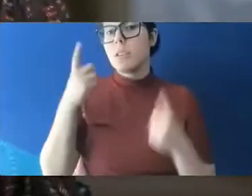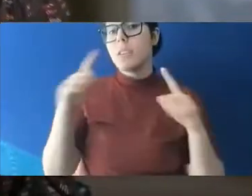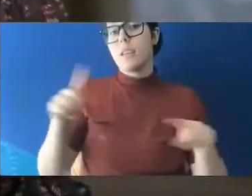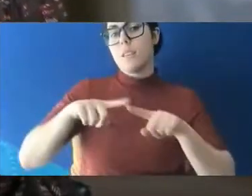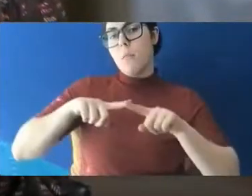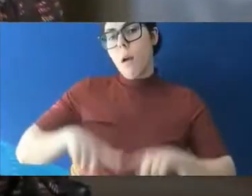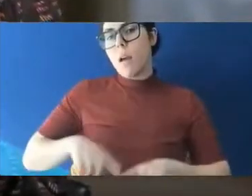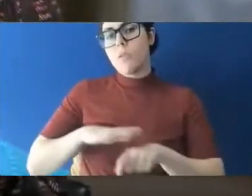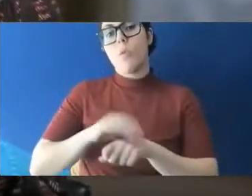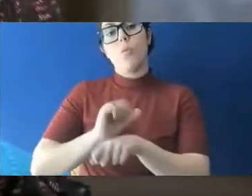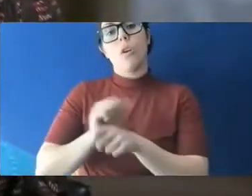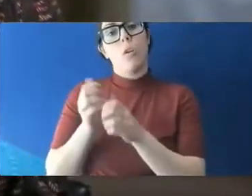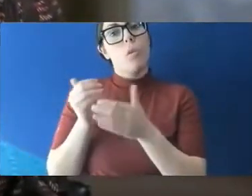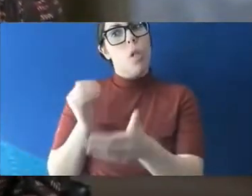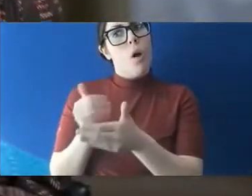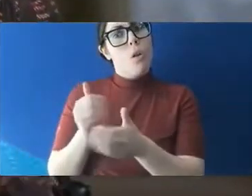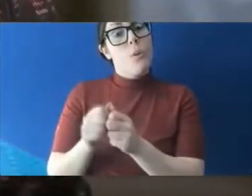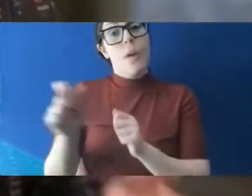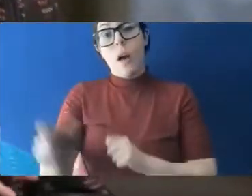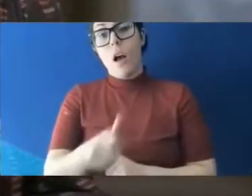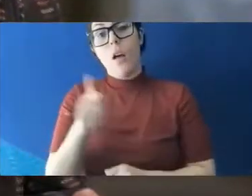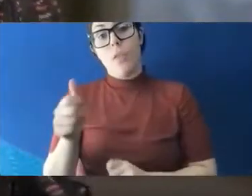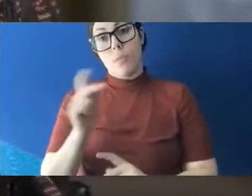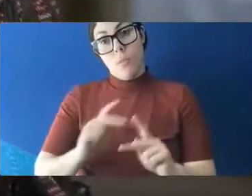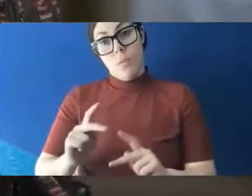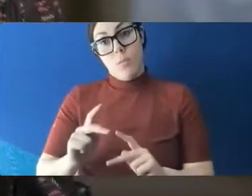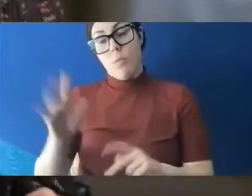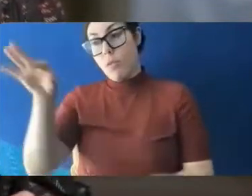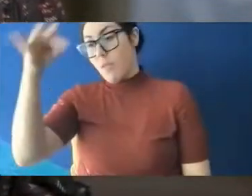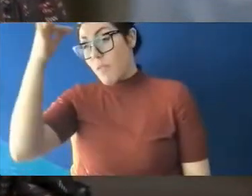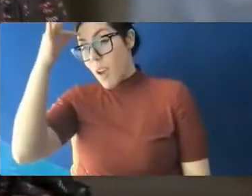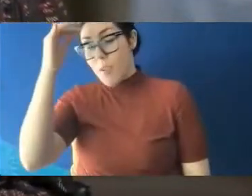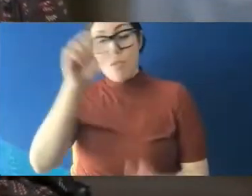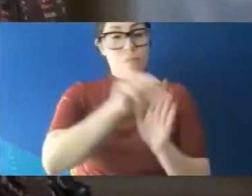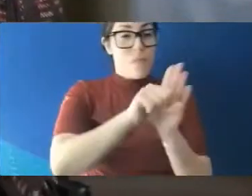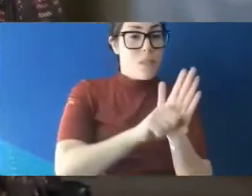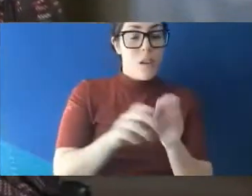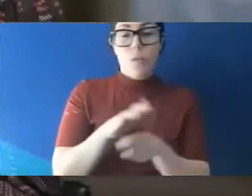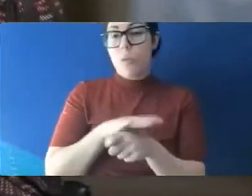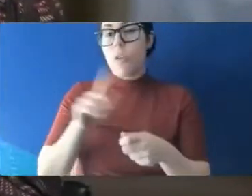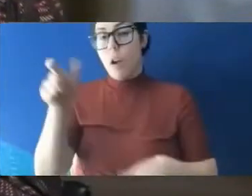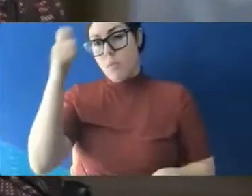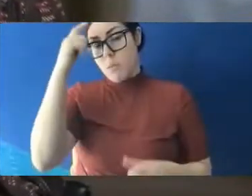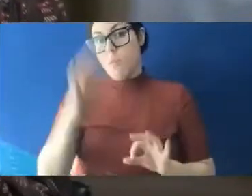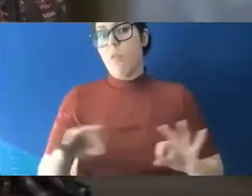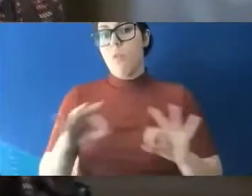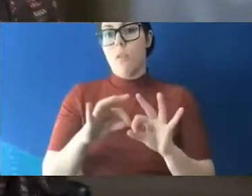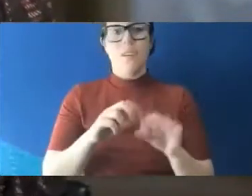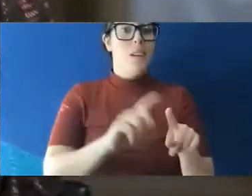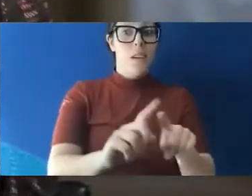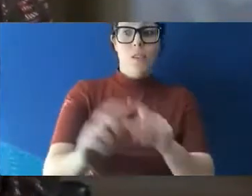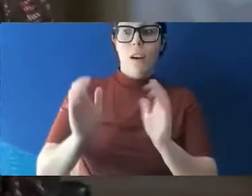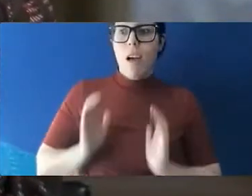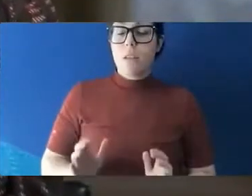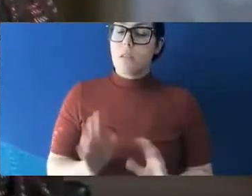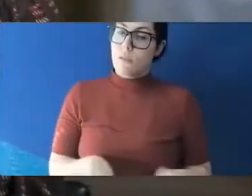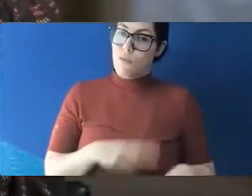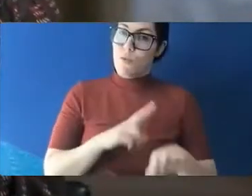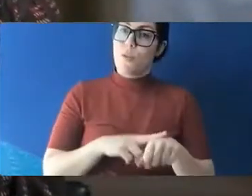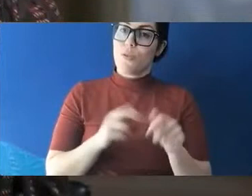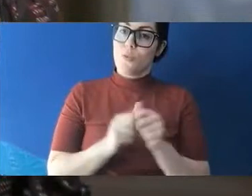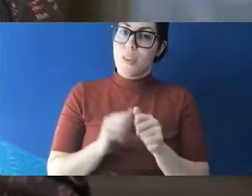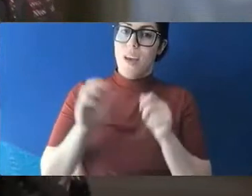on working very closely with others, with federal, state, and local governments, with clients, and of course,